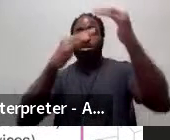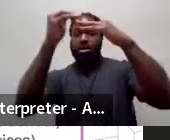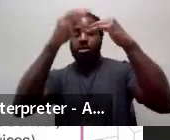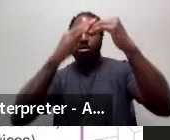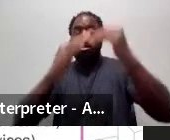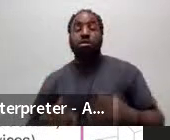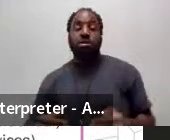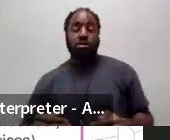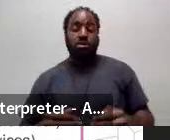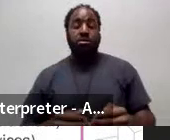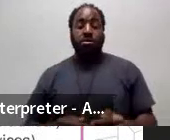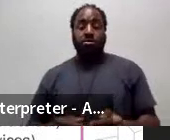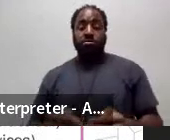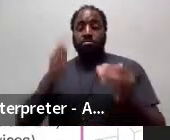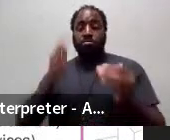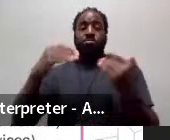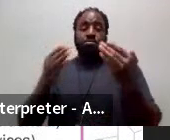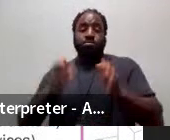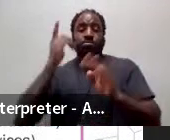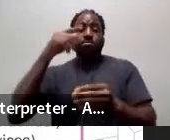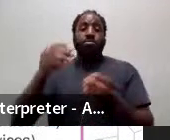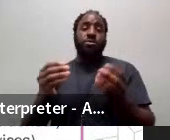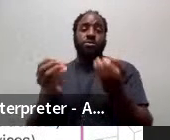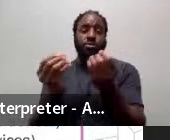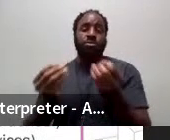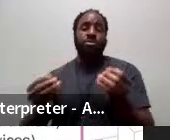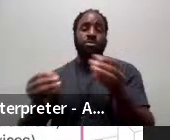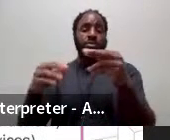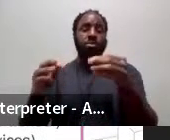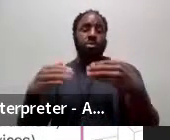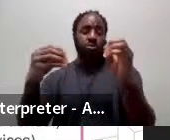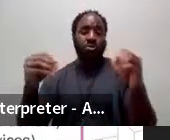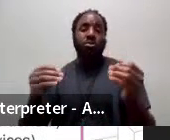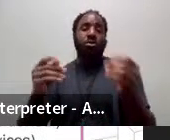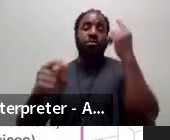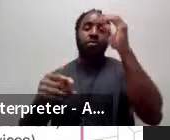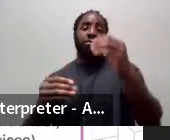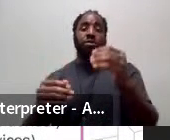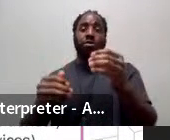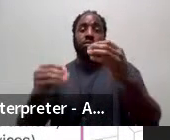more allow for a ground floor retail with residential above.